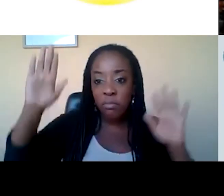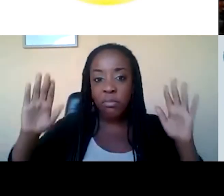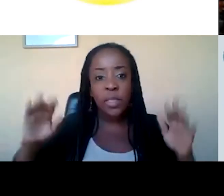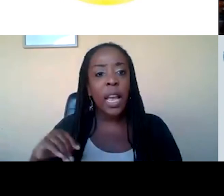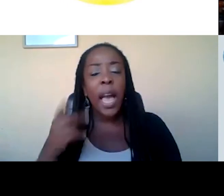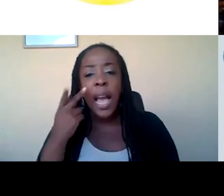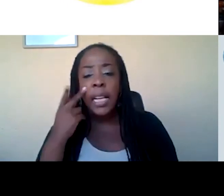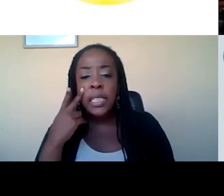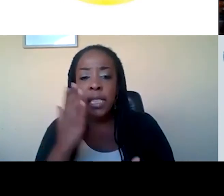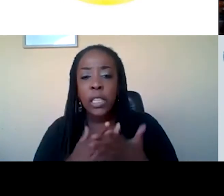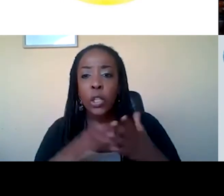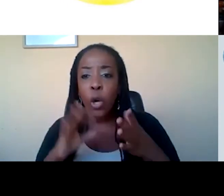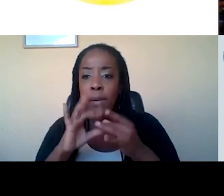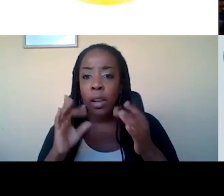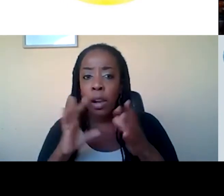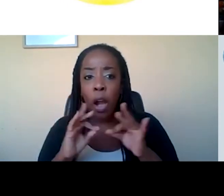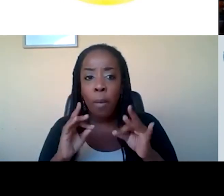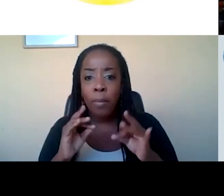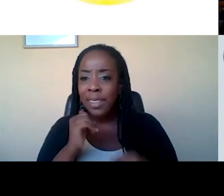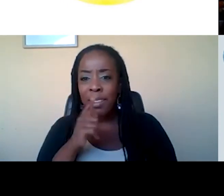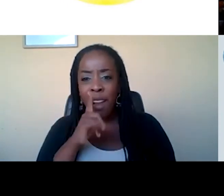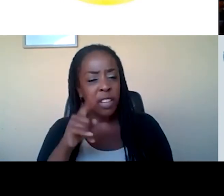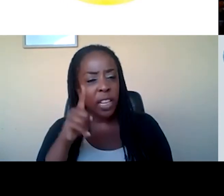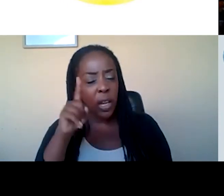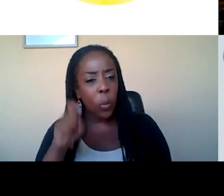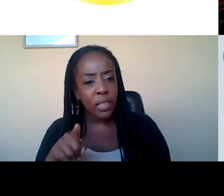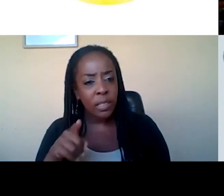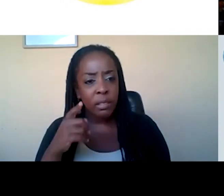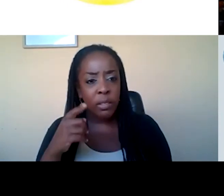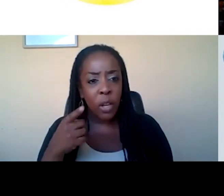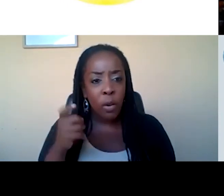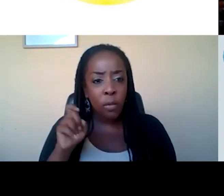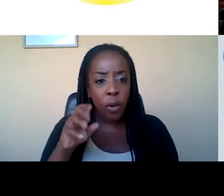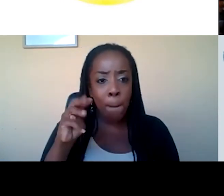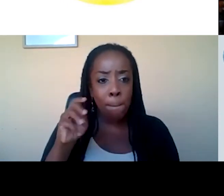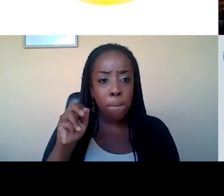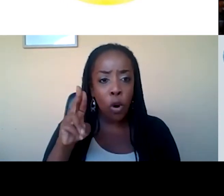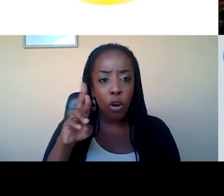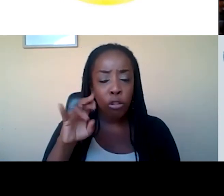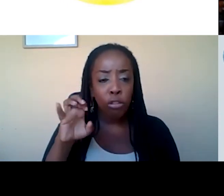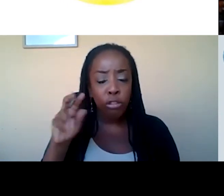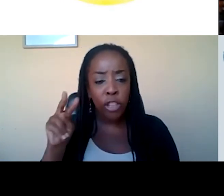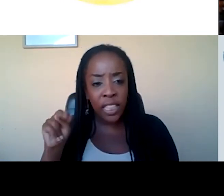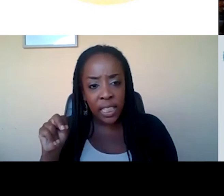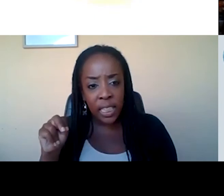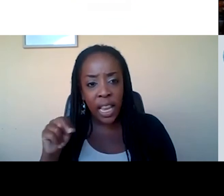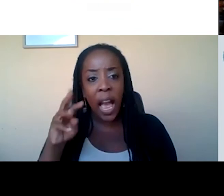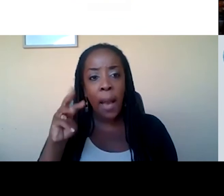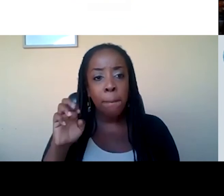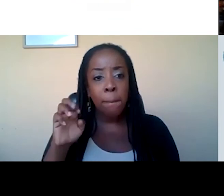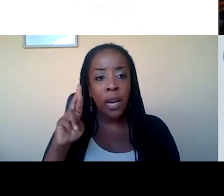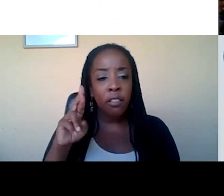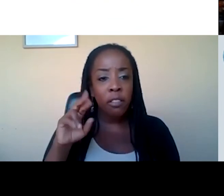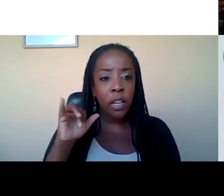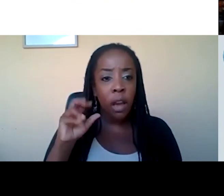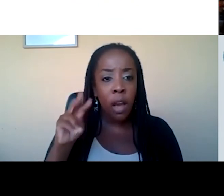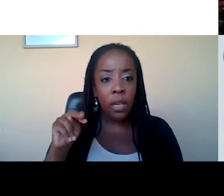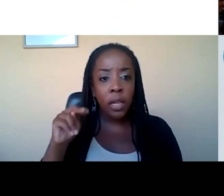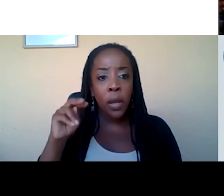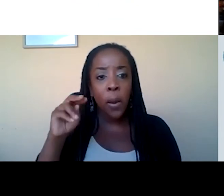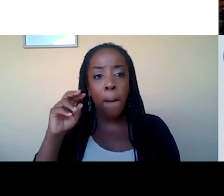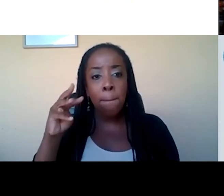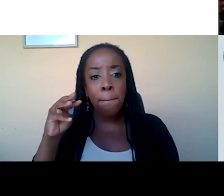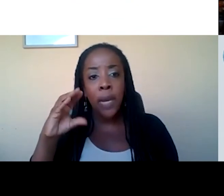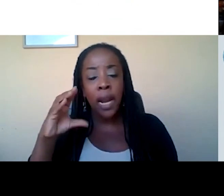questions. So, which is from Maureen Lorna Weber and also Marilyn McCoy. So what we're suggesting is if you